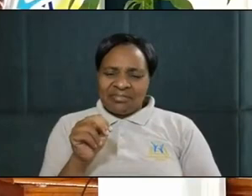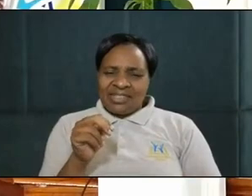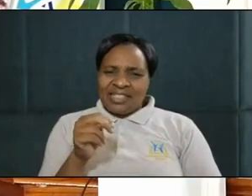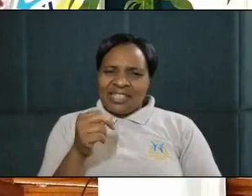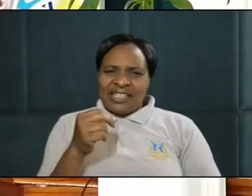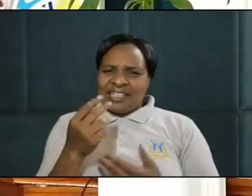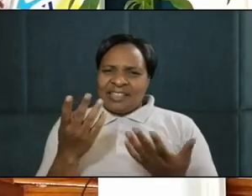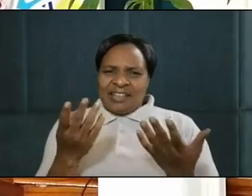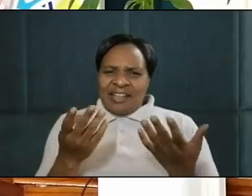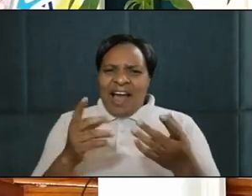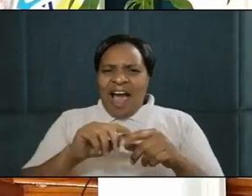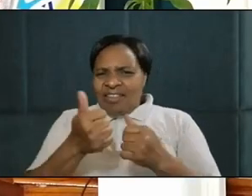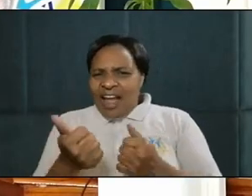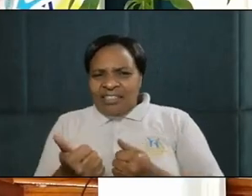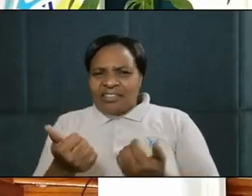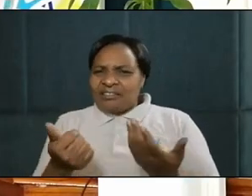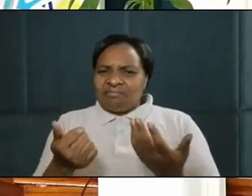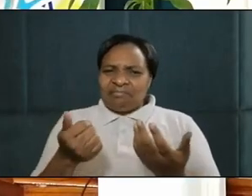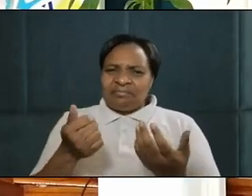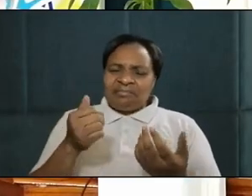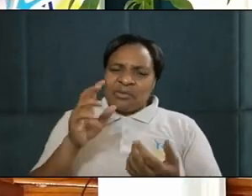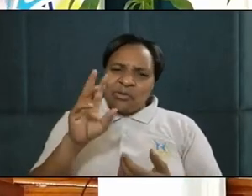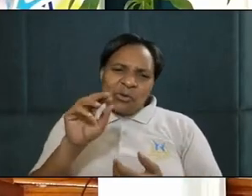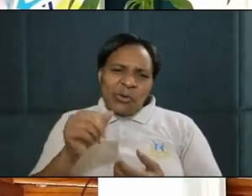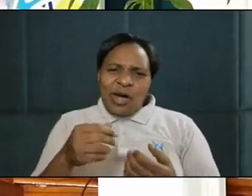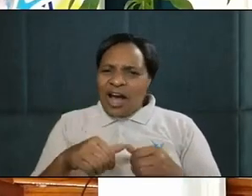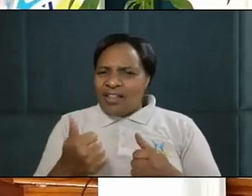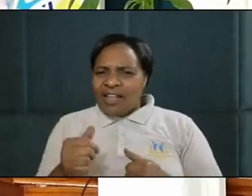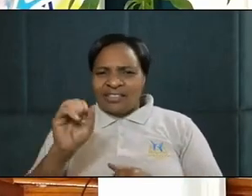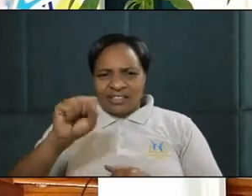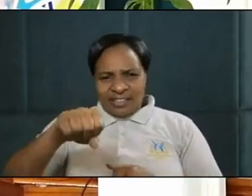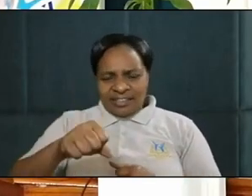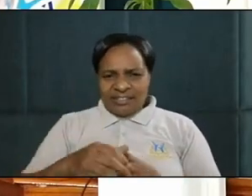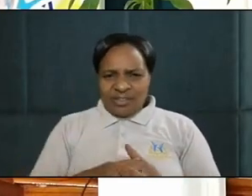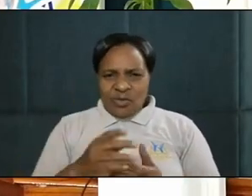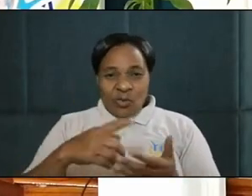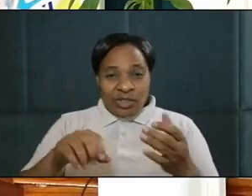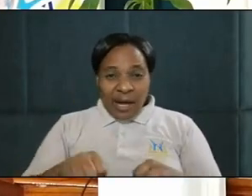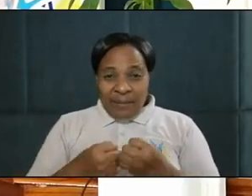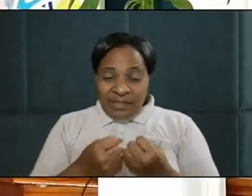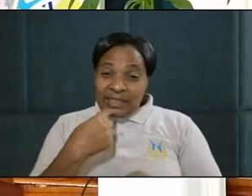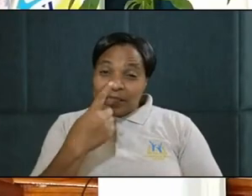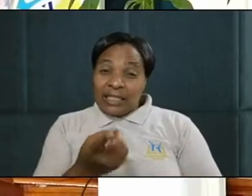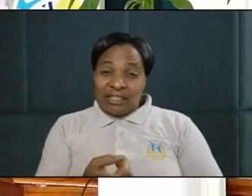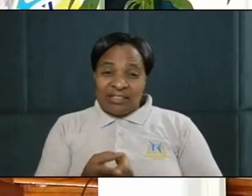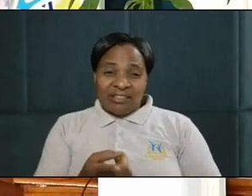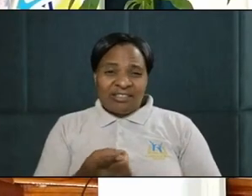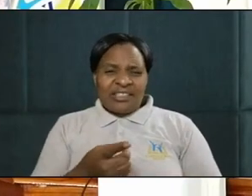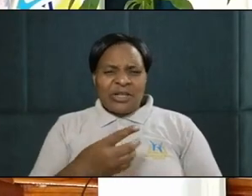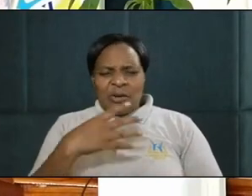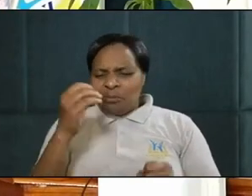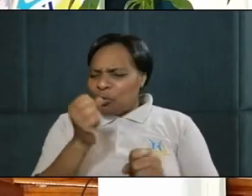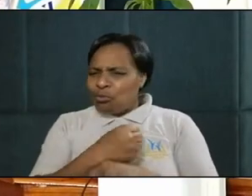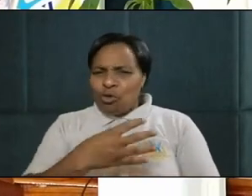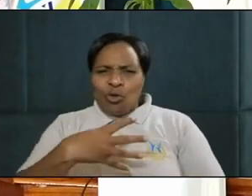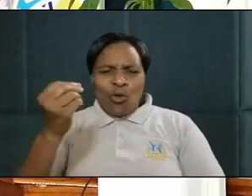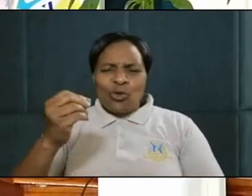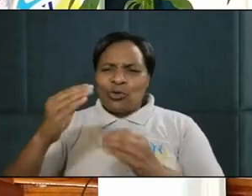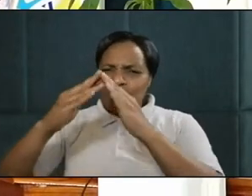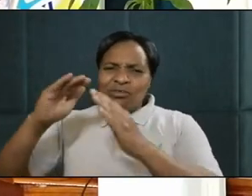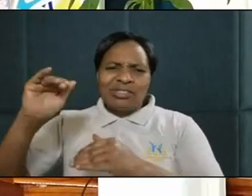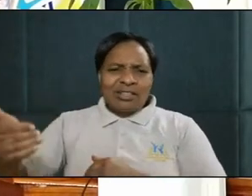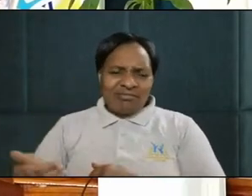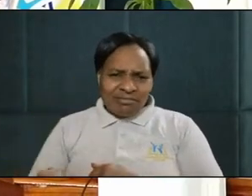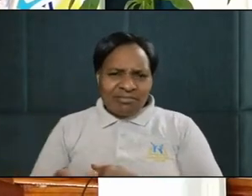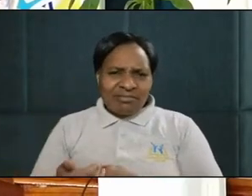not happy? Yes. So what happens? Yes, Aaron. What happens? They said, don't go to Jerusalem. Oh, they